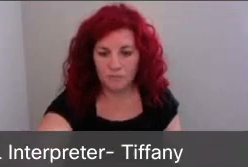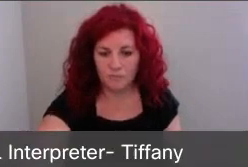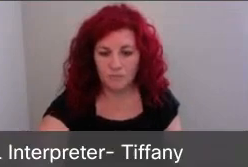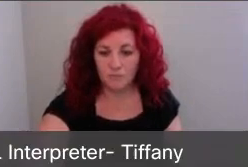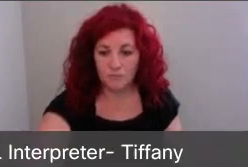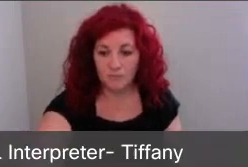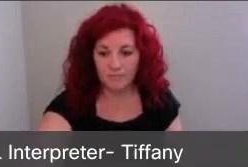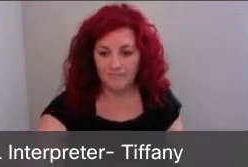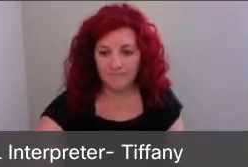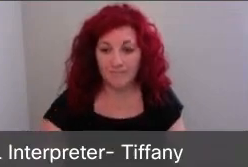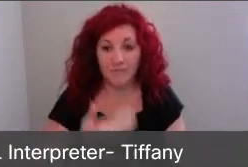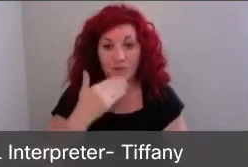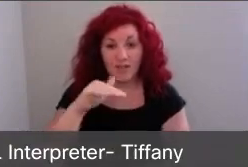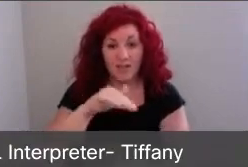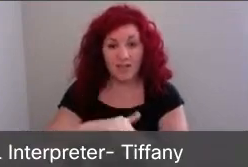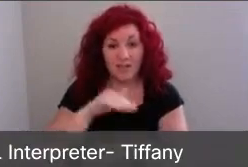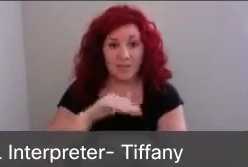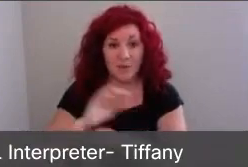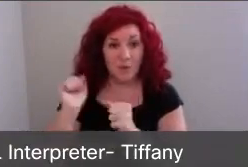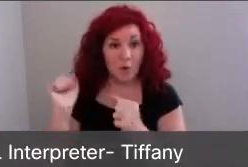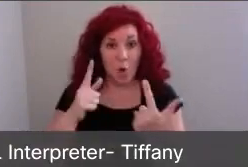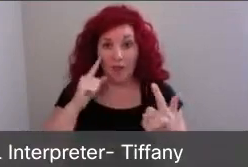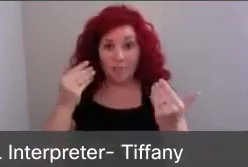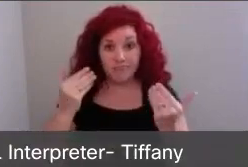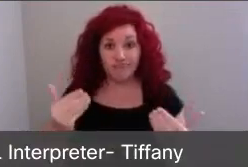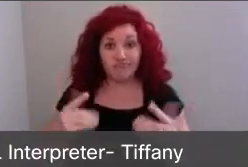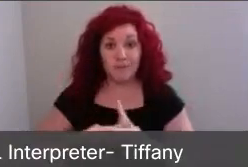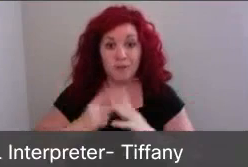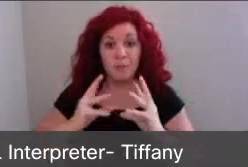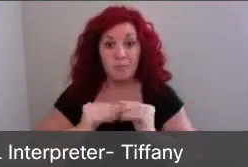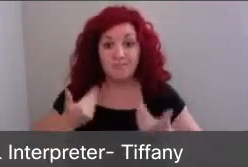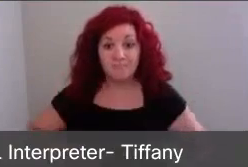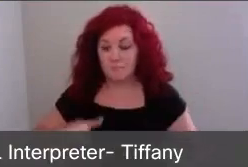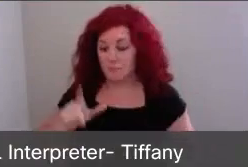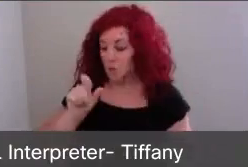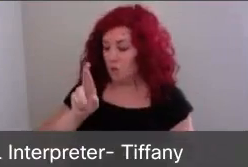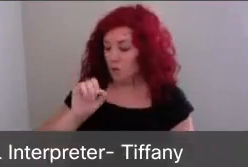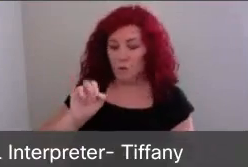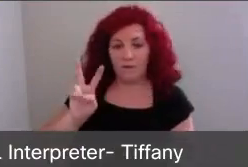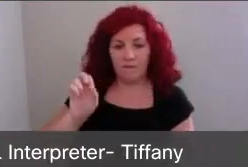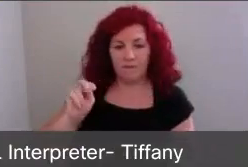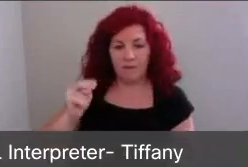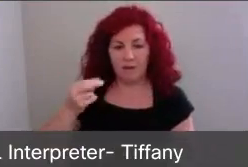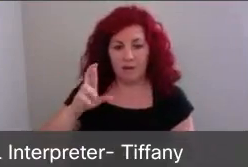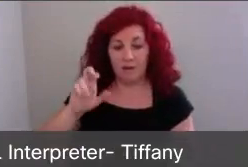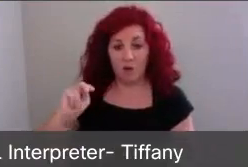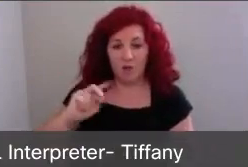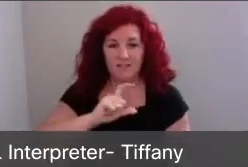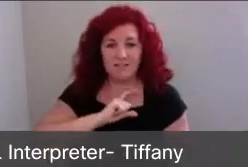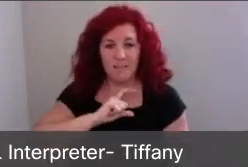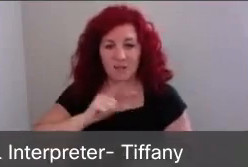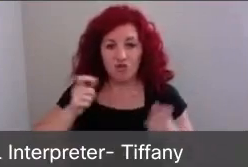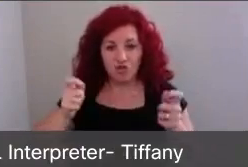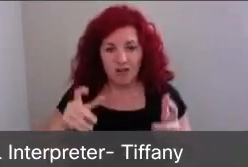Okay, good evening, everyone. I think we're going to go ahead and get started now. My name is Lori Van Heren. I am the Deputy Director of the